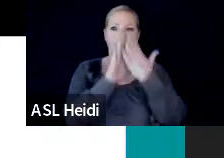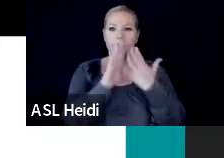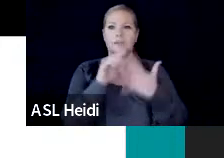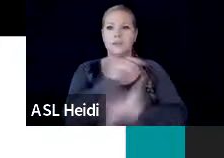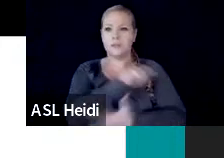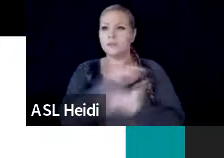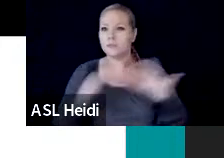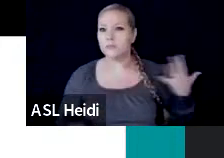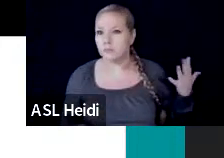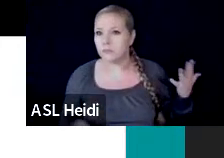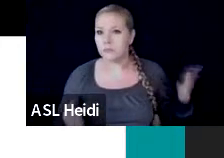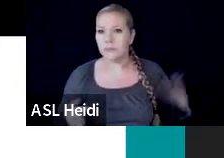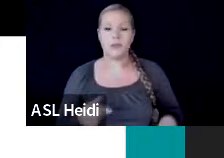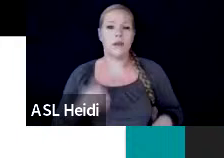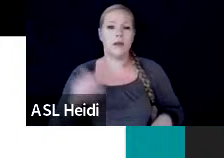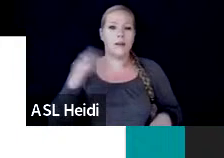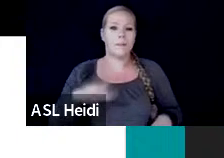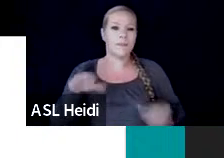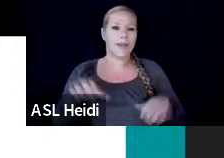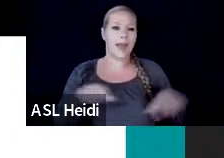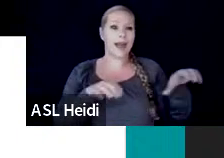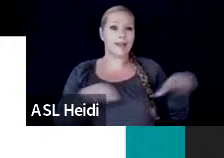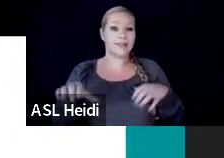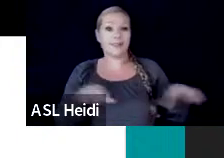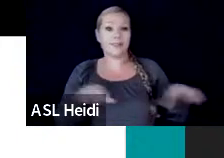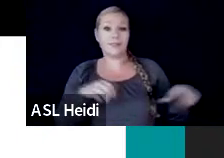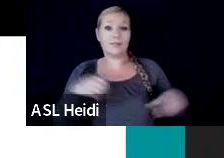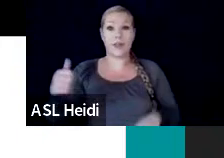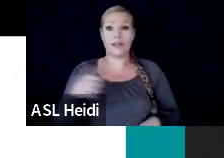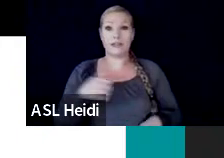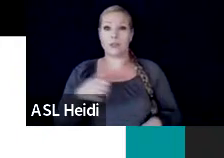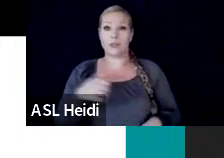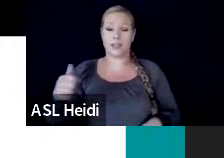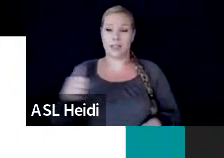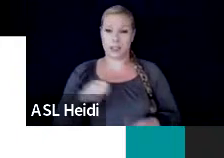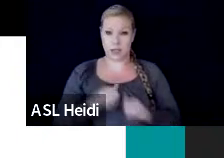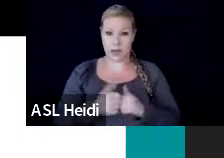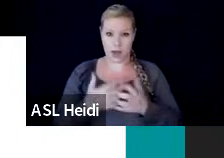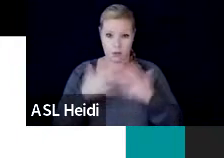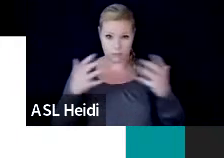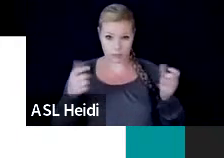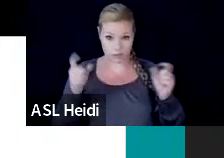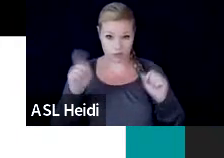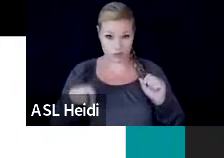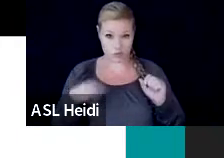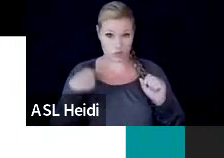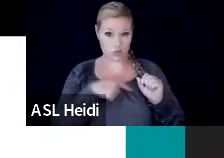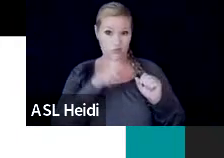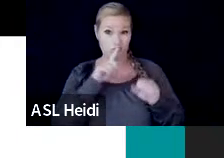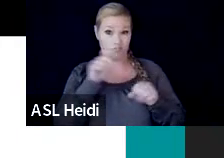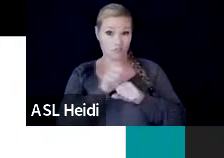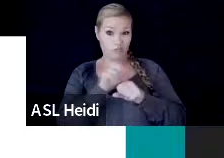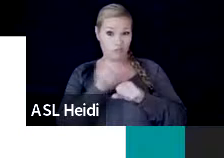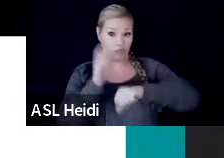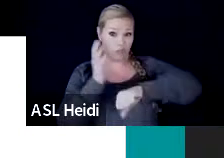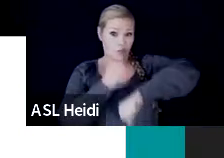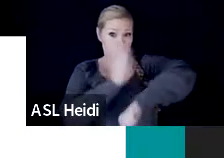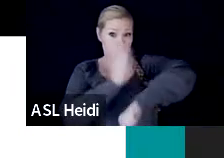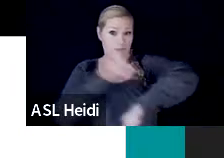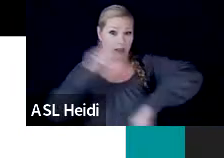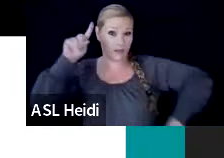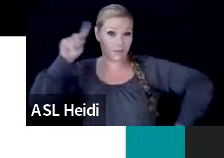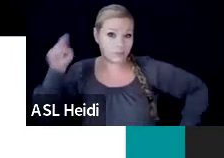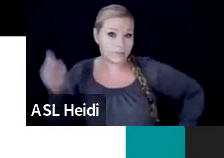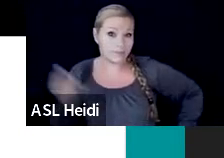And you see here active transportation. How far should the program really be improving different active